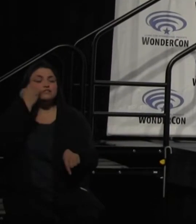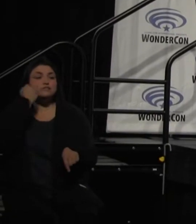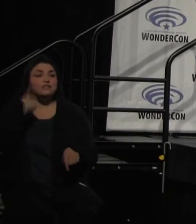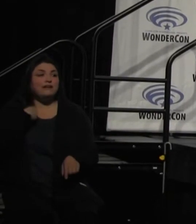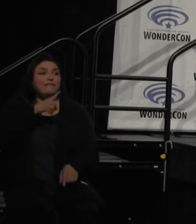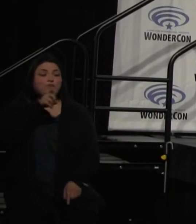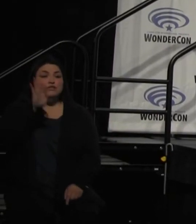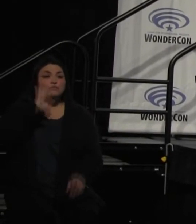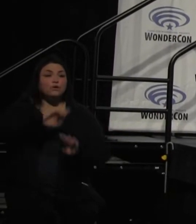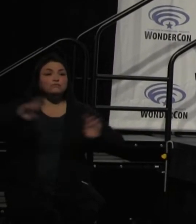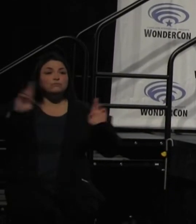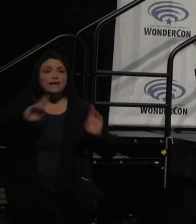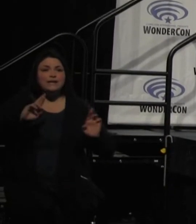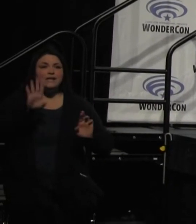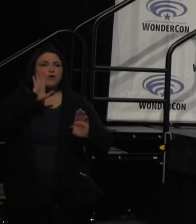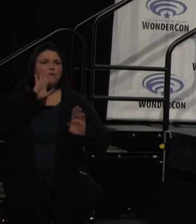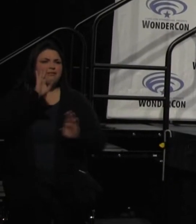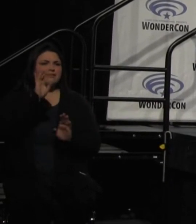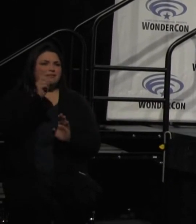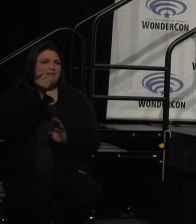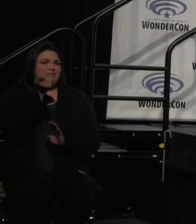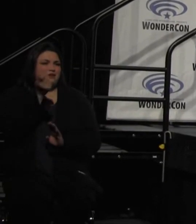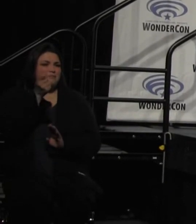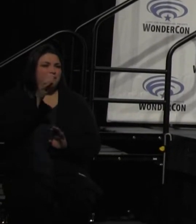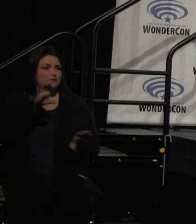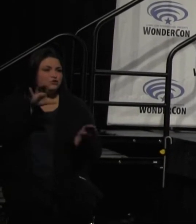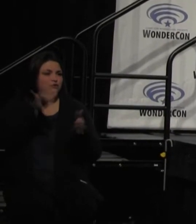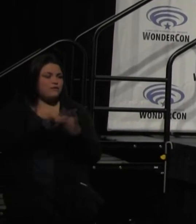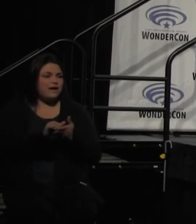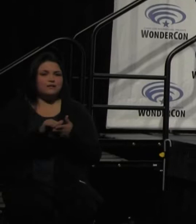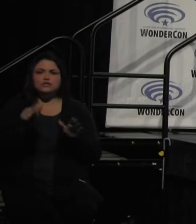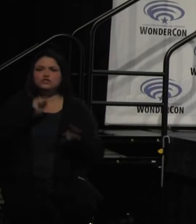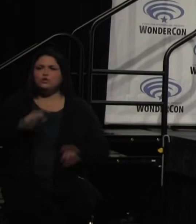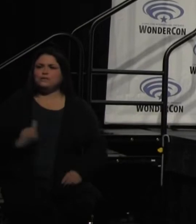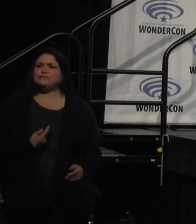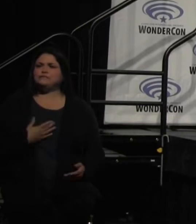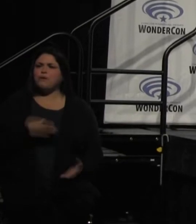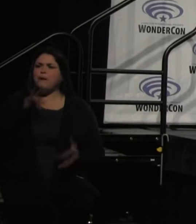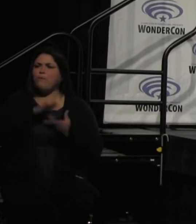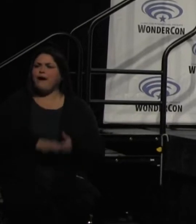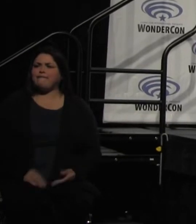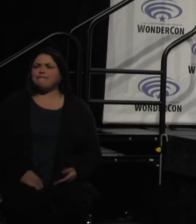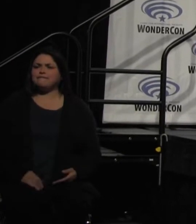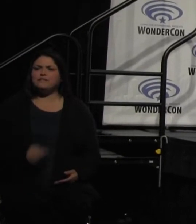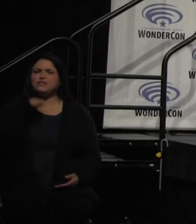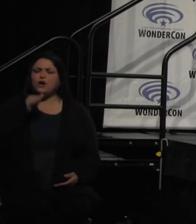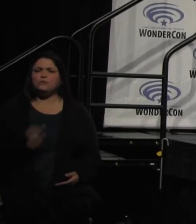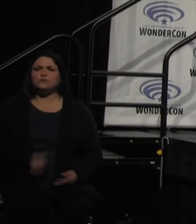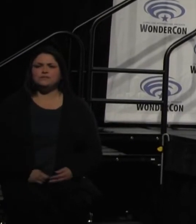ready, but we'll do that in a little bit. But I just also want to bring up something. But don't insult my wife.